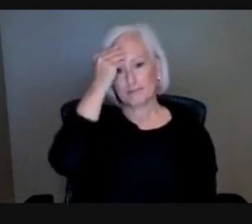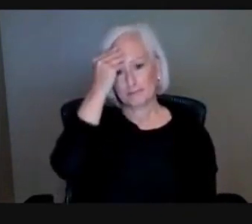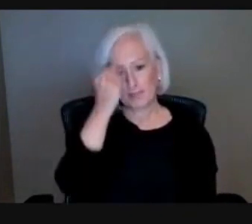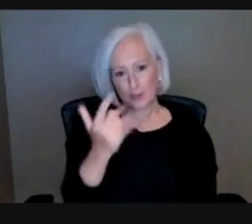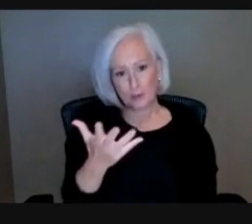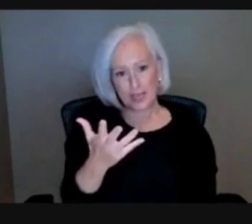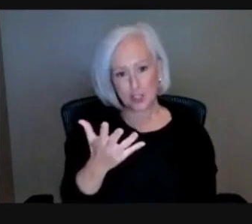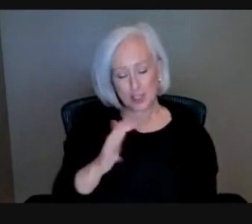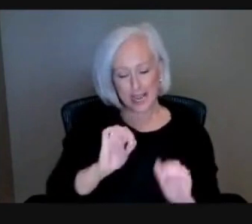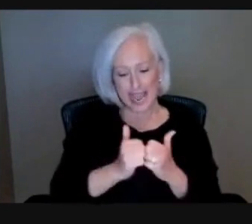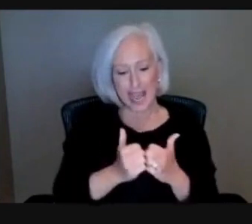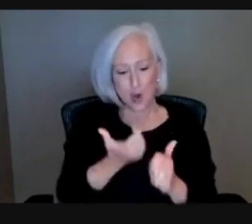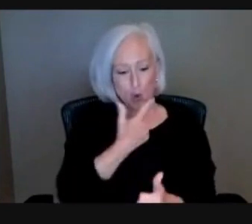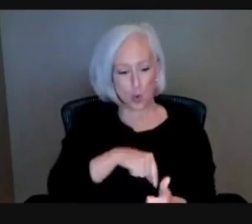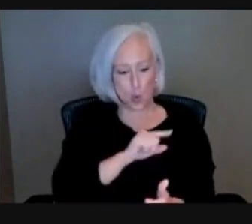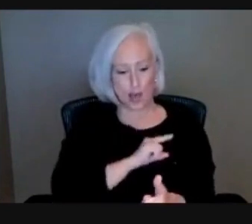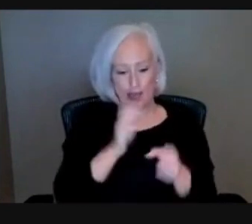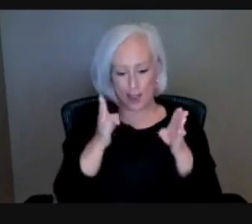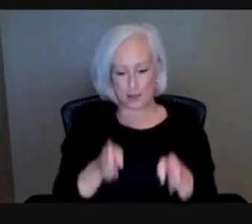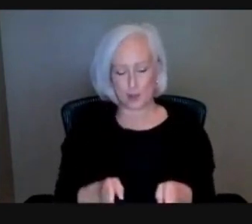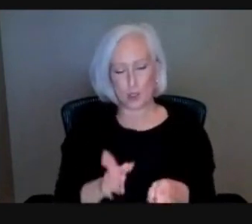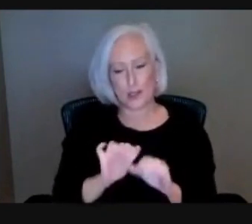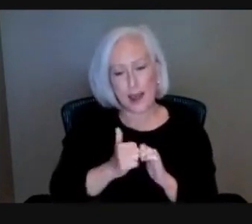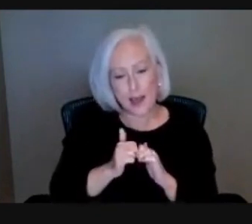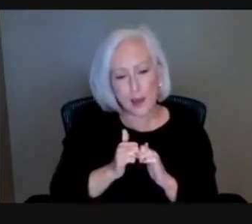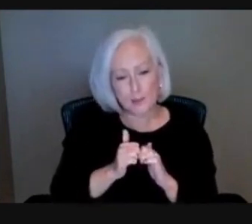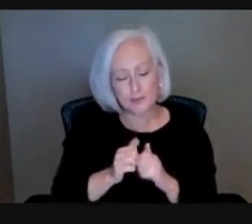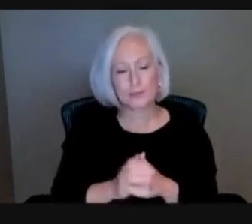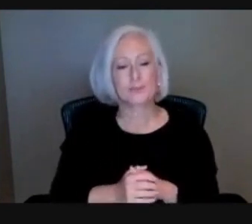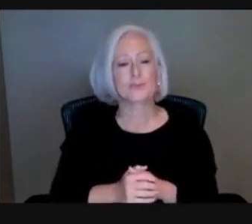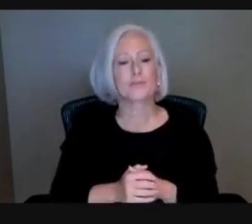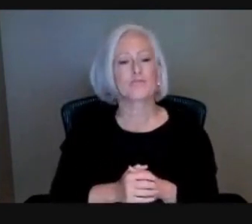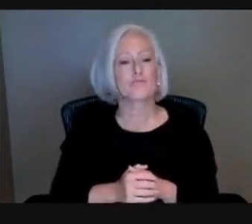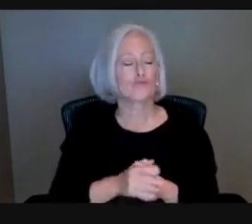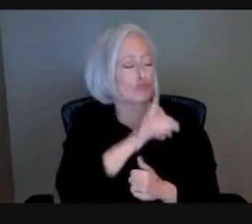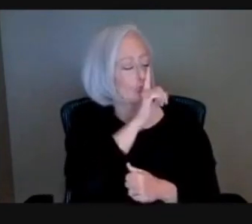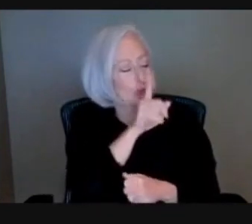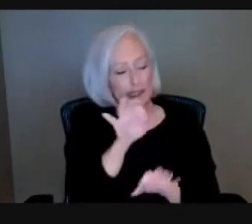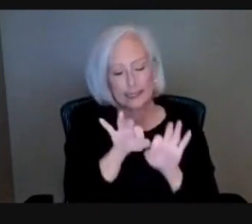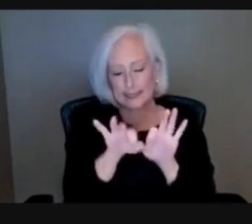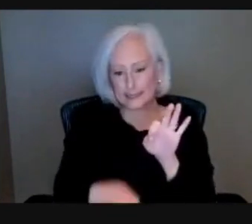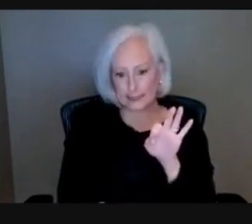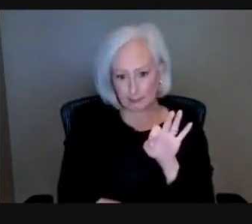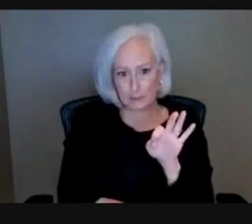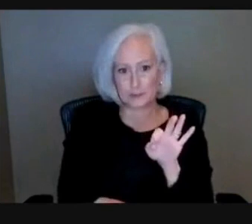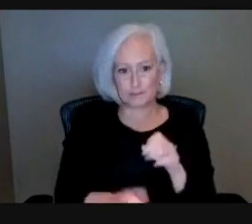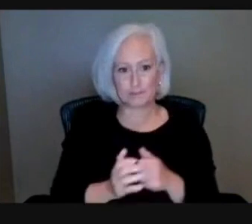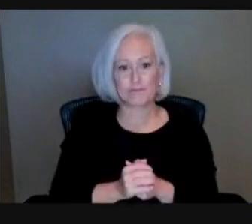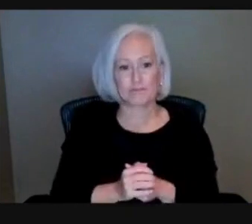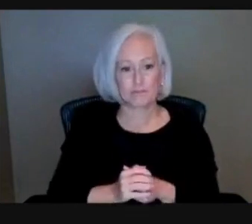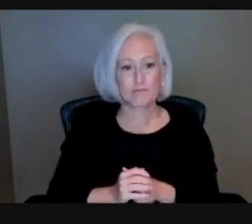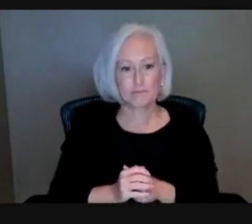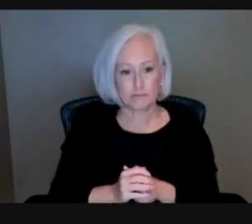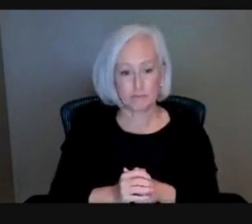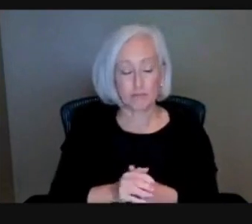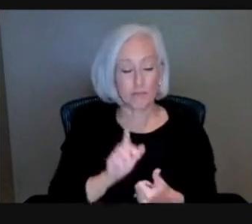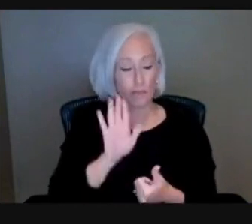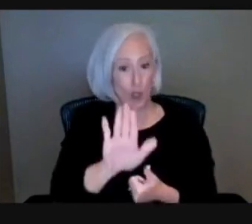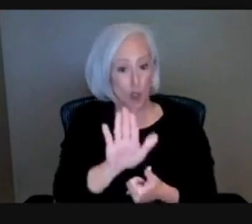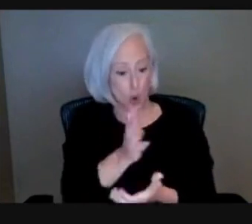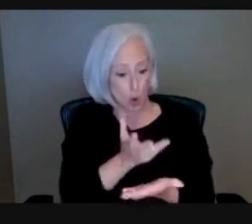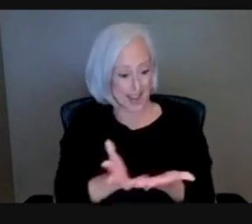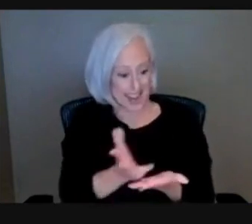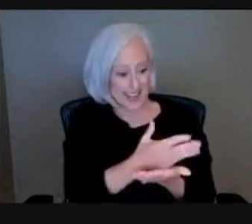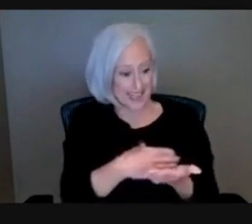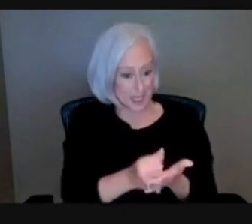we qualify someone. How we qualify someone is very simple. We actually use very simple math. We take your income and we divide